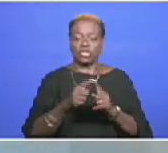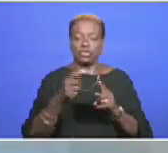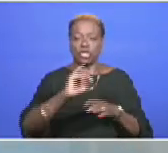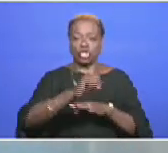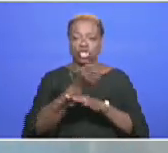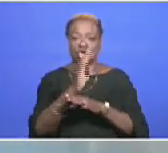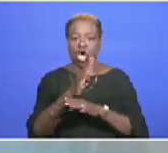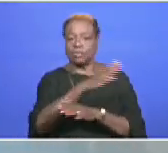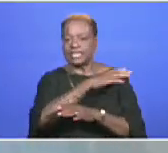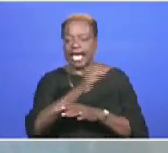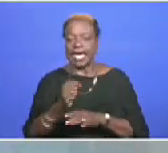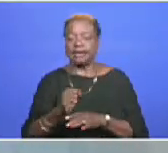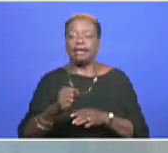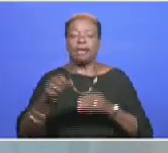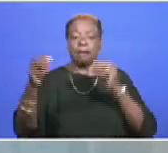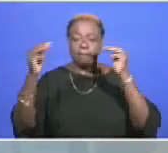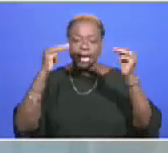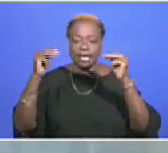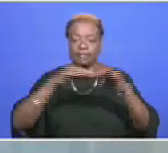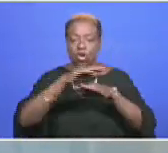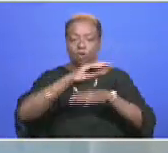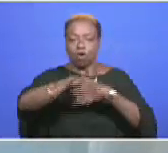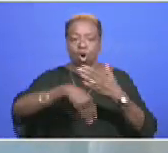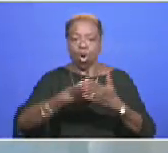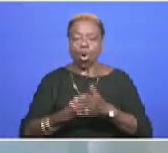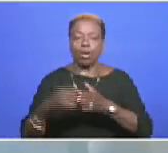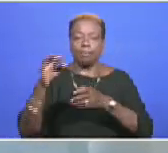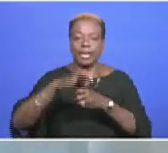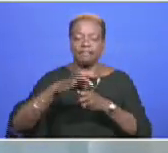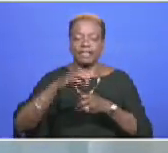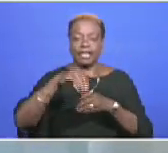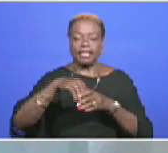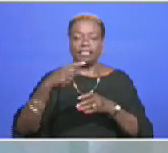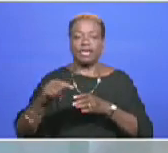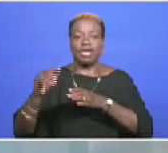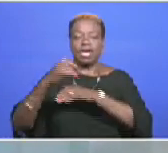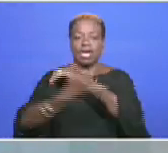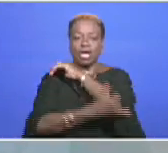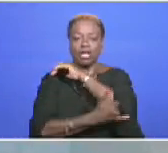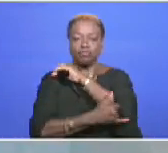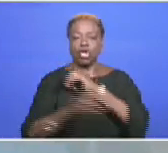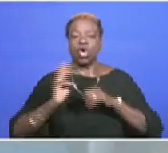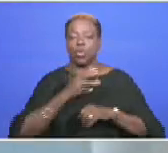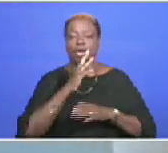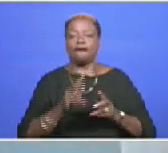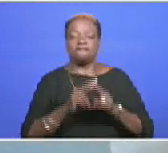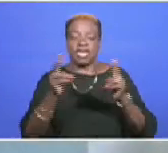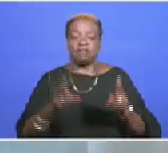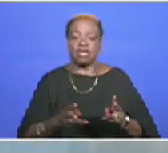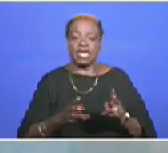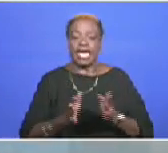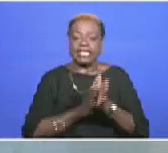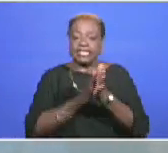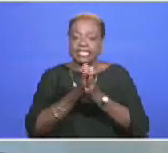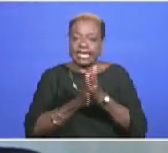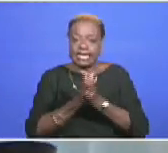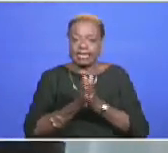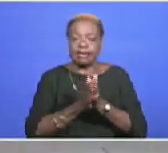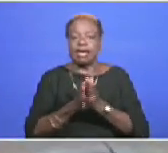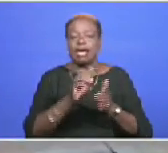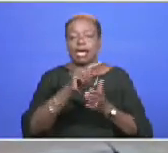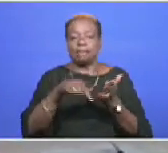market as well as the overall economic benefit to the country. So we are very excited about the role we are playing in economic development for the